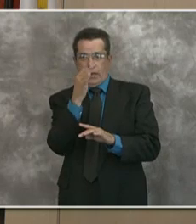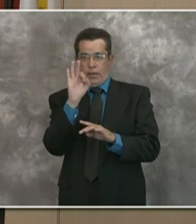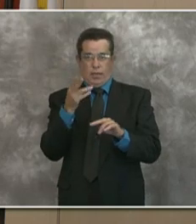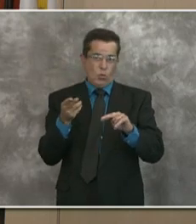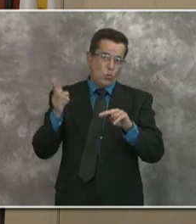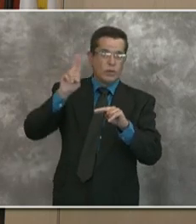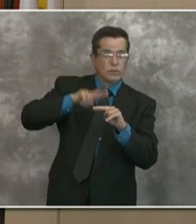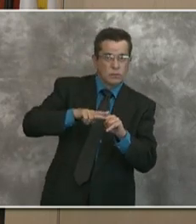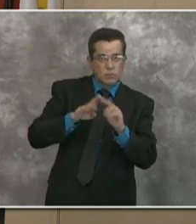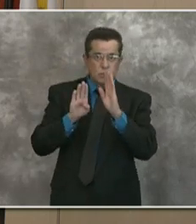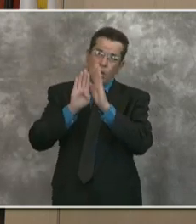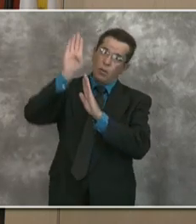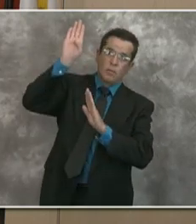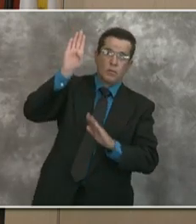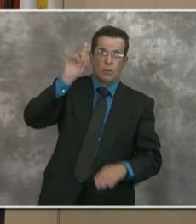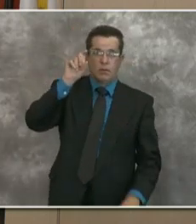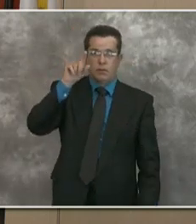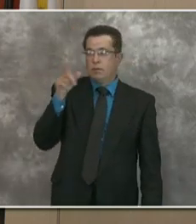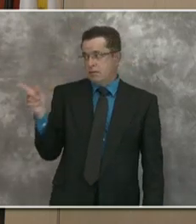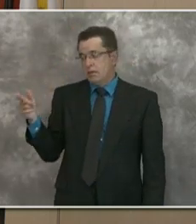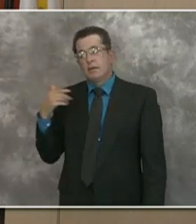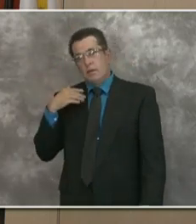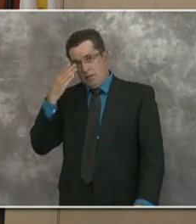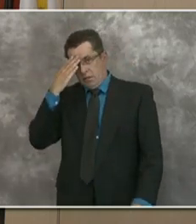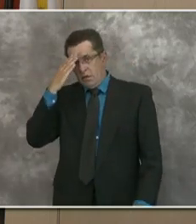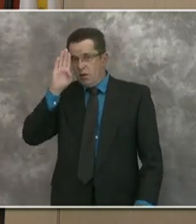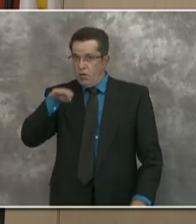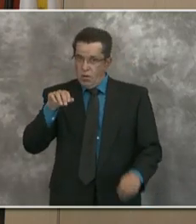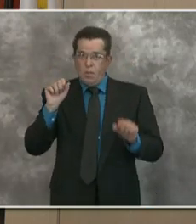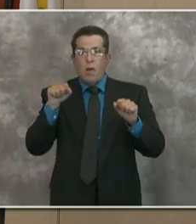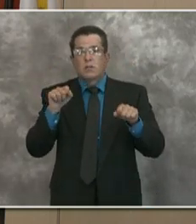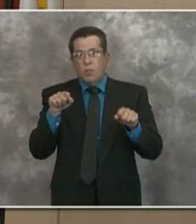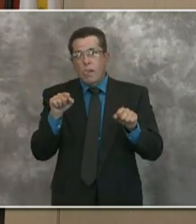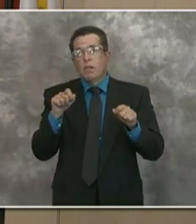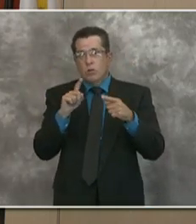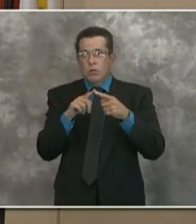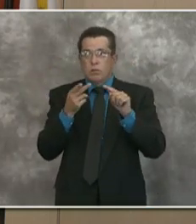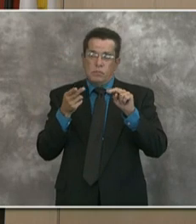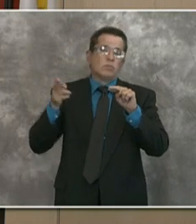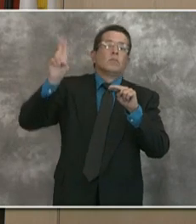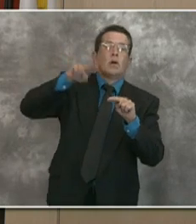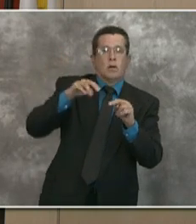do know that there's bound to be cases, and actually we know of,